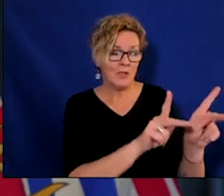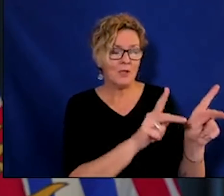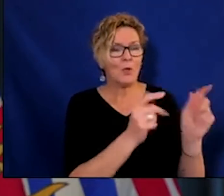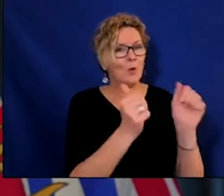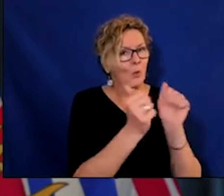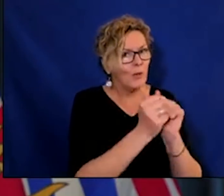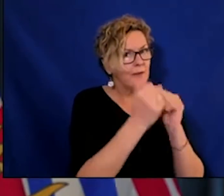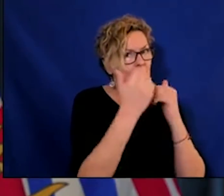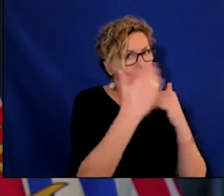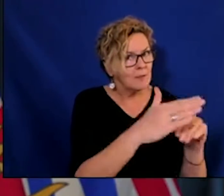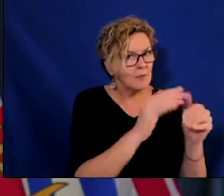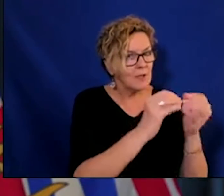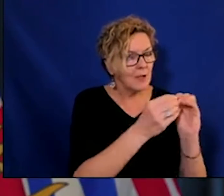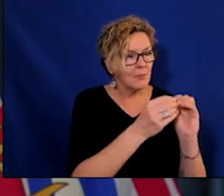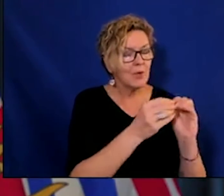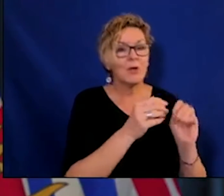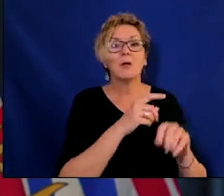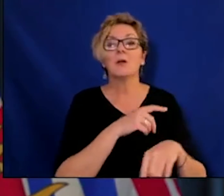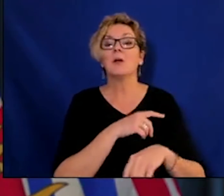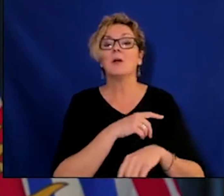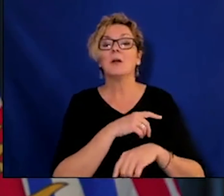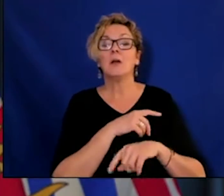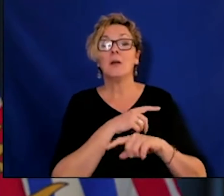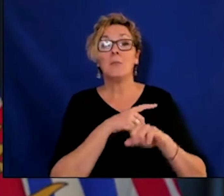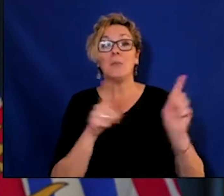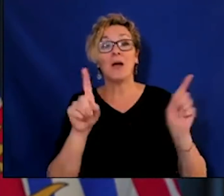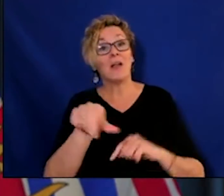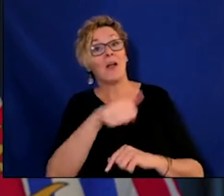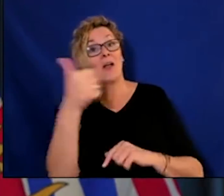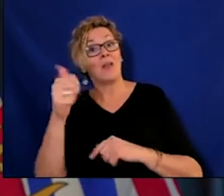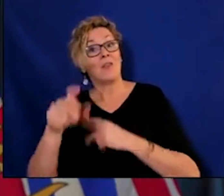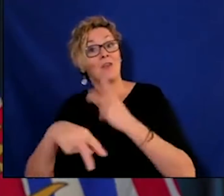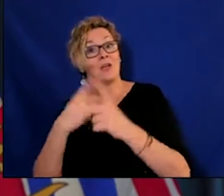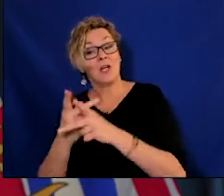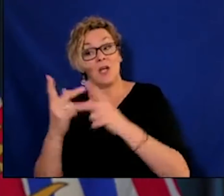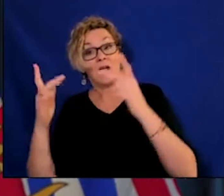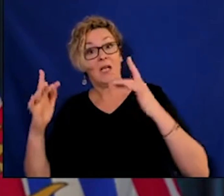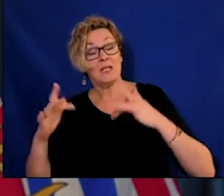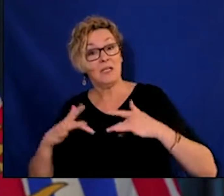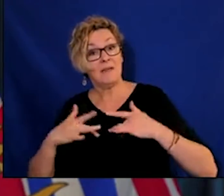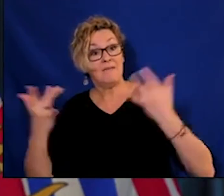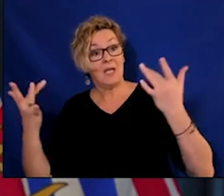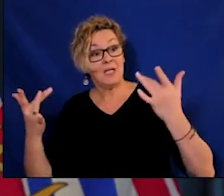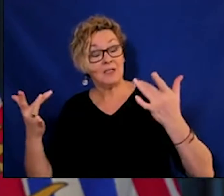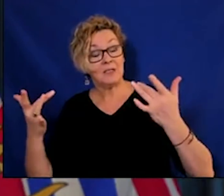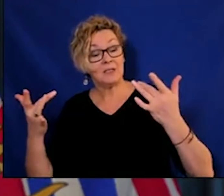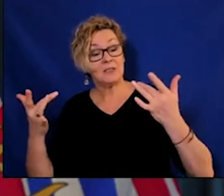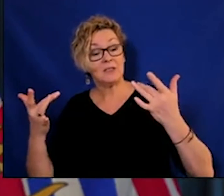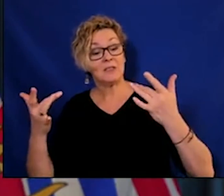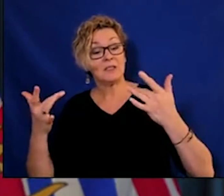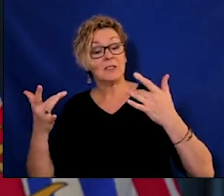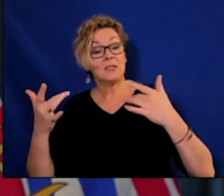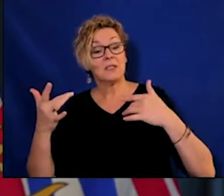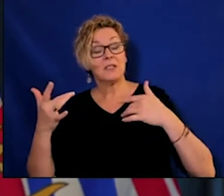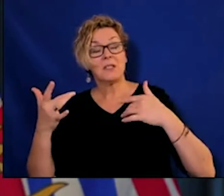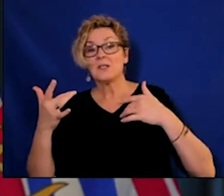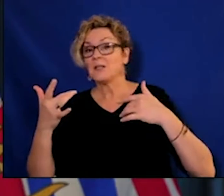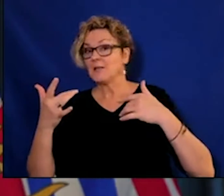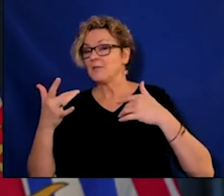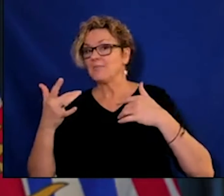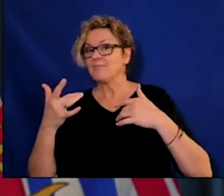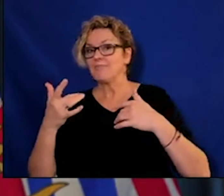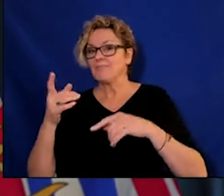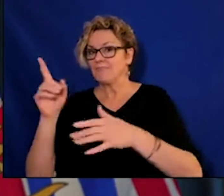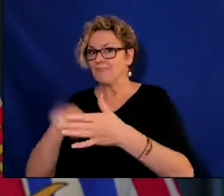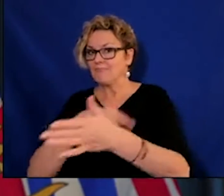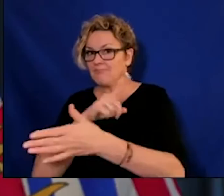events at hotels, restaurants, bars, and does include movie theaters and cinemas.